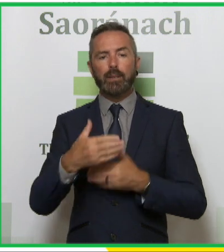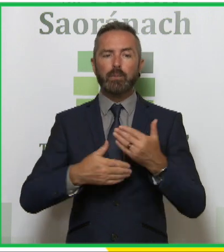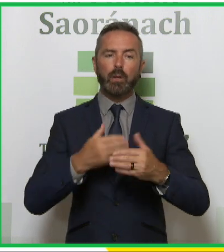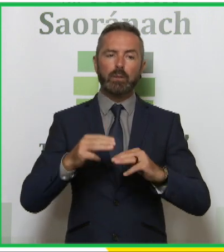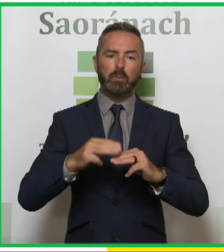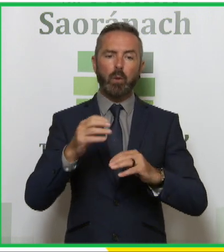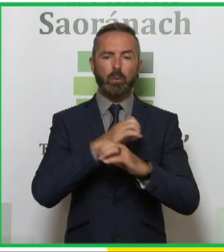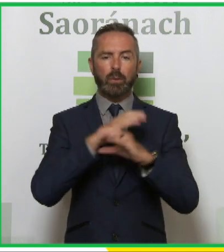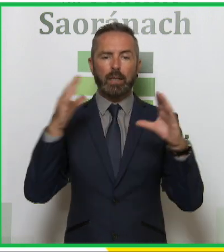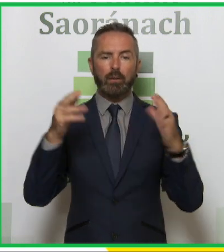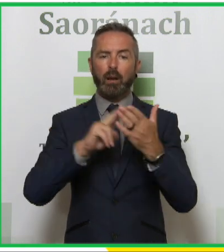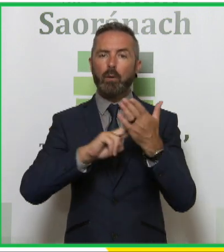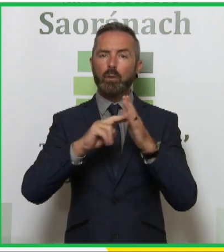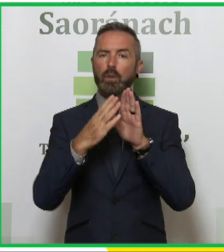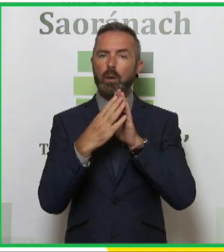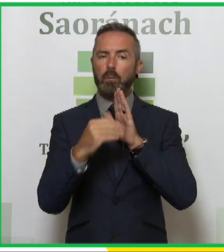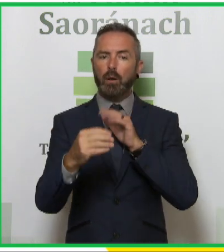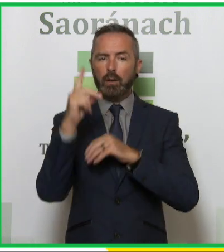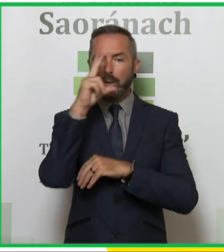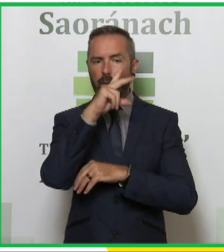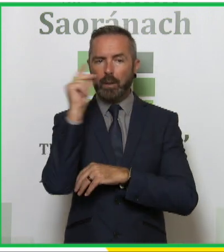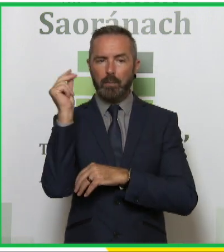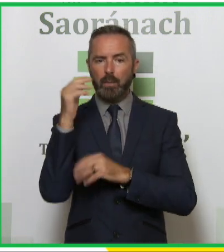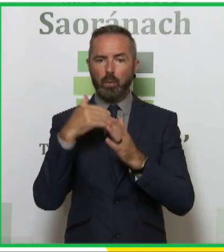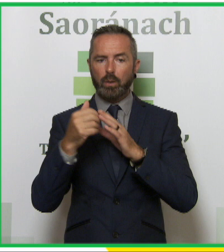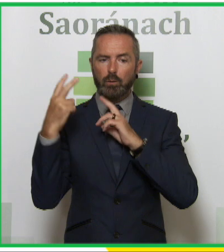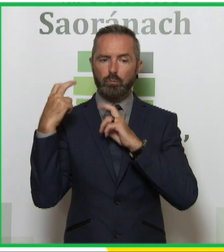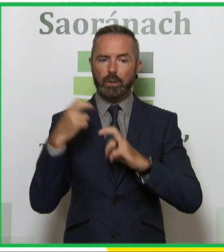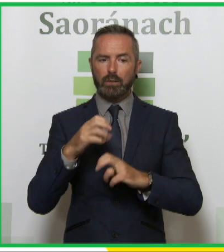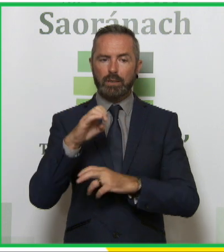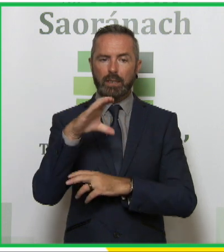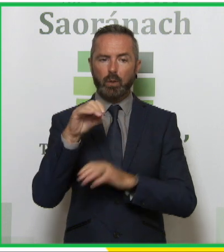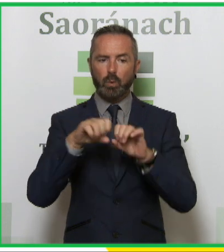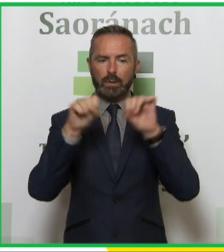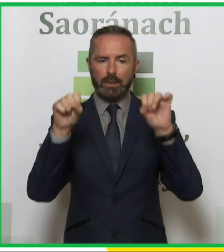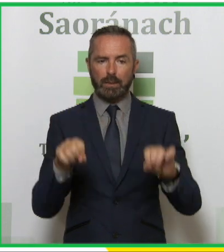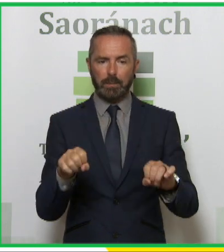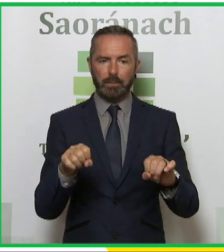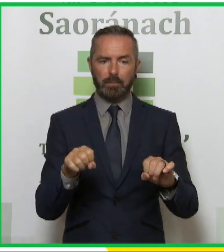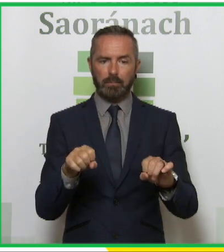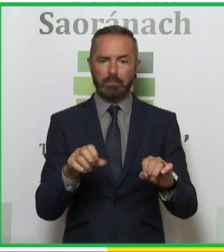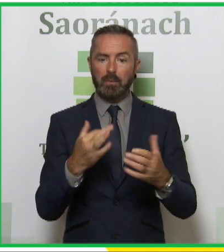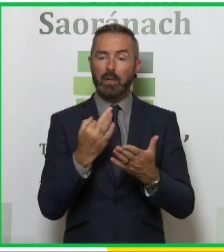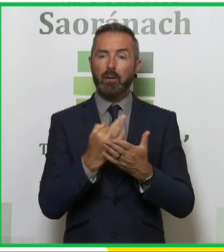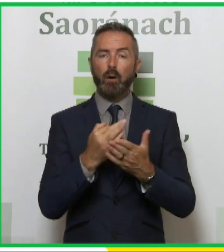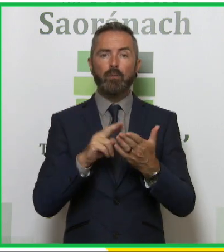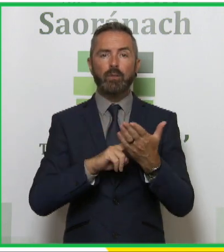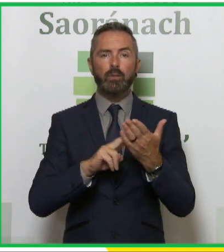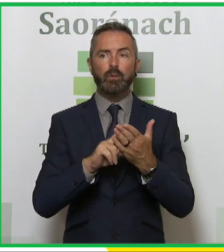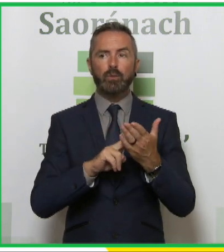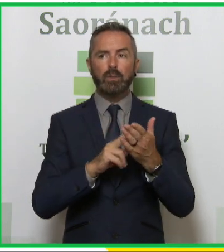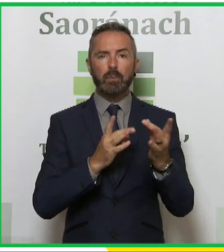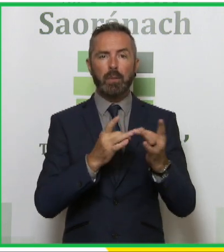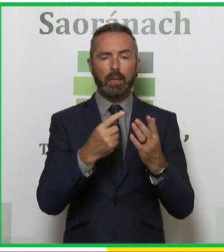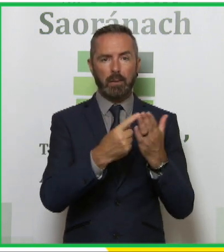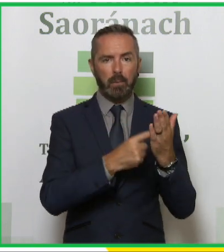model called the research ecosystem. It's often used in the wider policy area, but I think